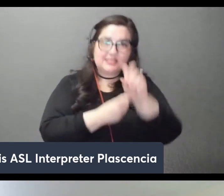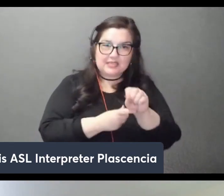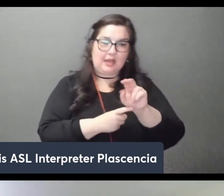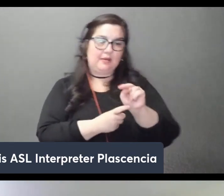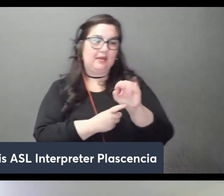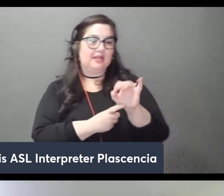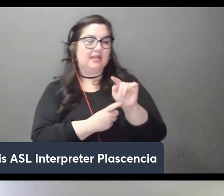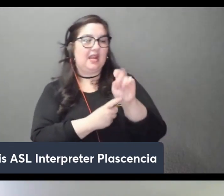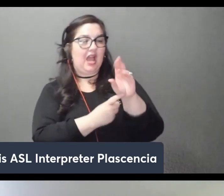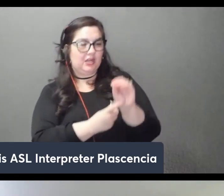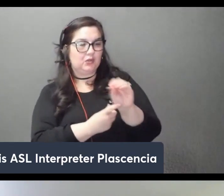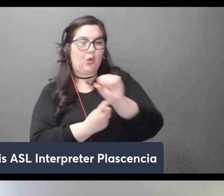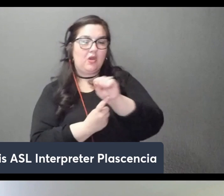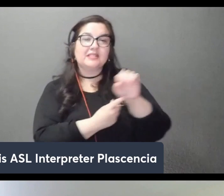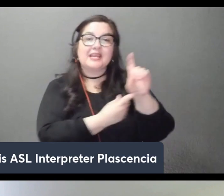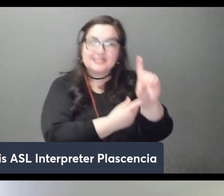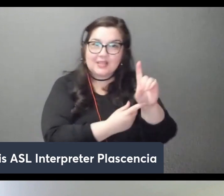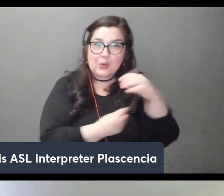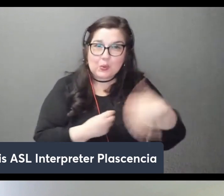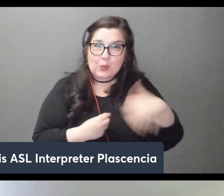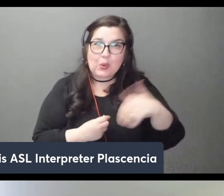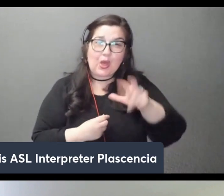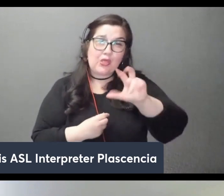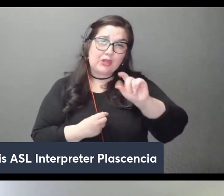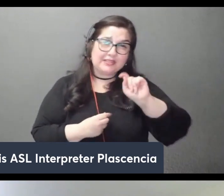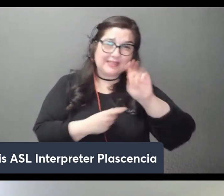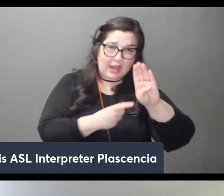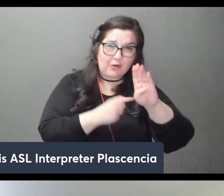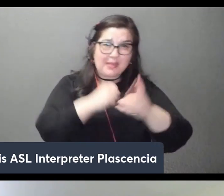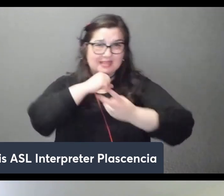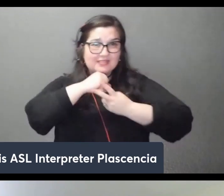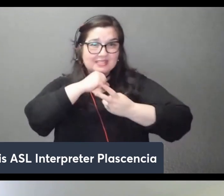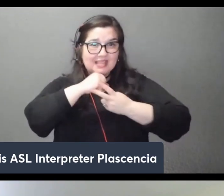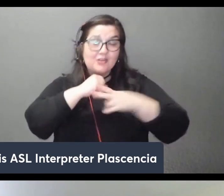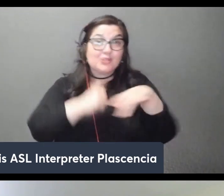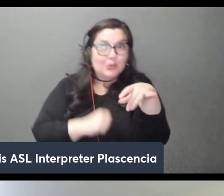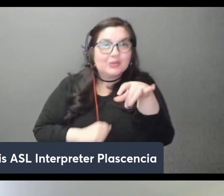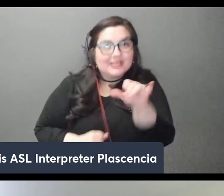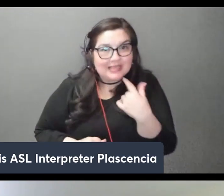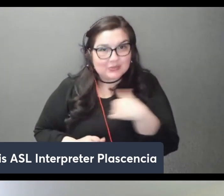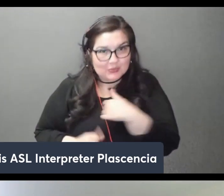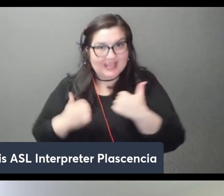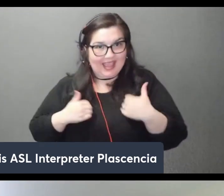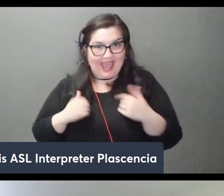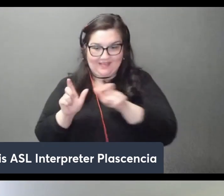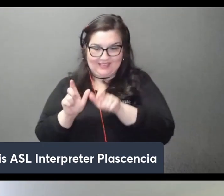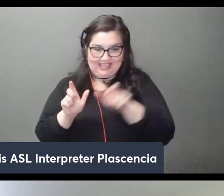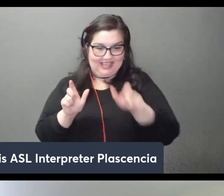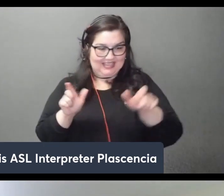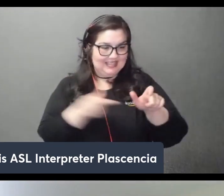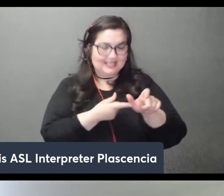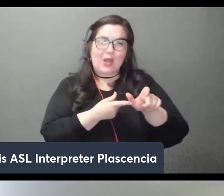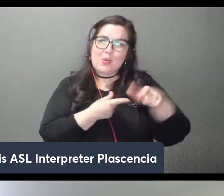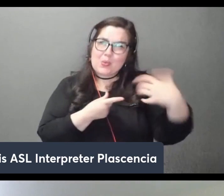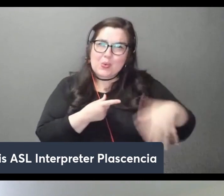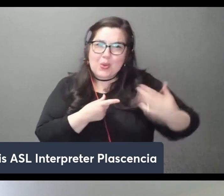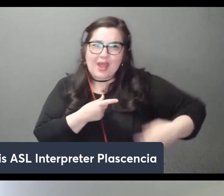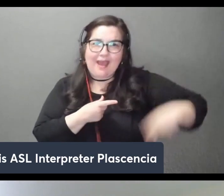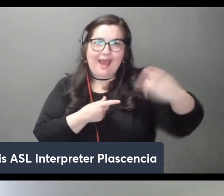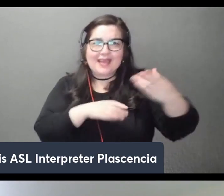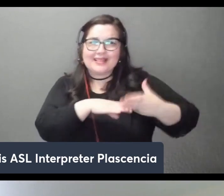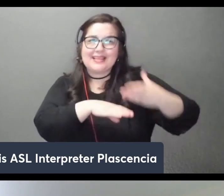SSD and have 30 terabytes of NVMe storage. So yes, we do have instances which are highly optimized for